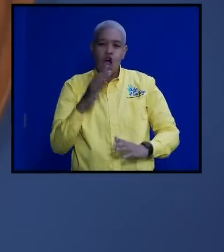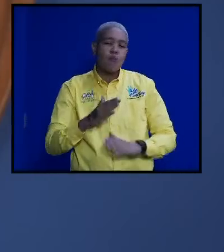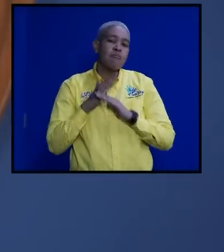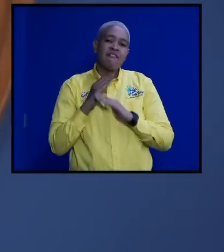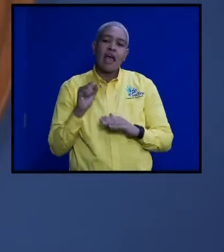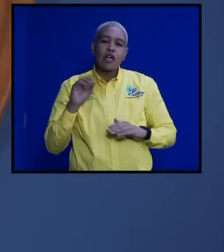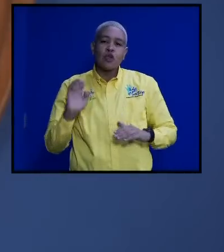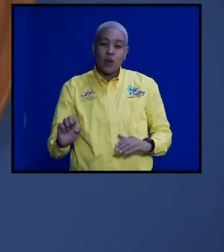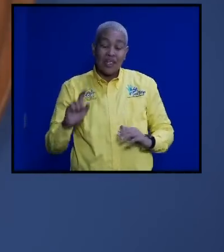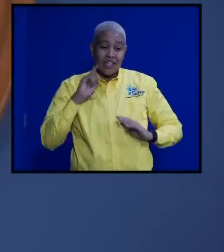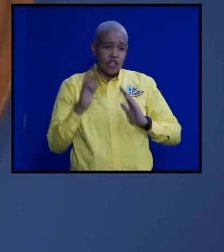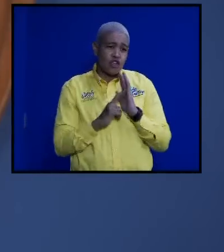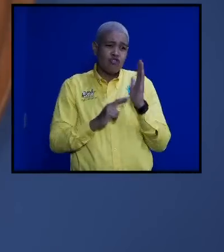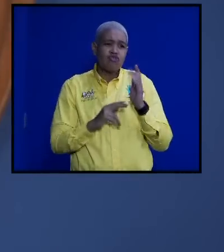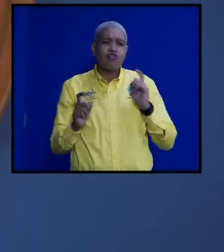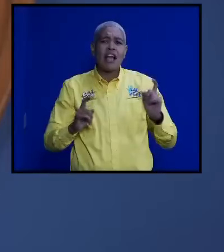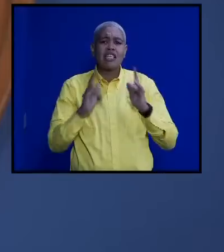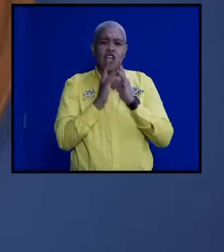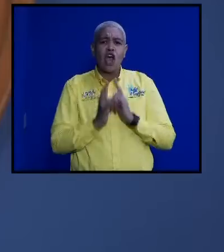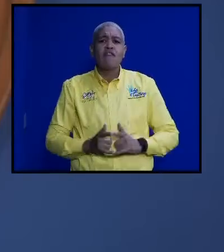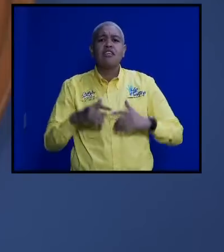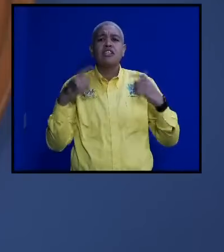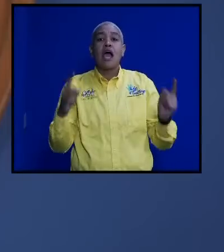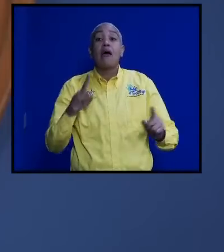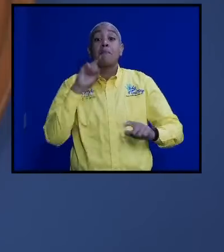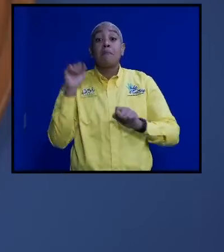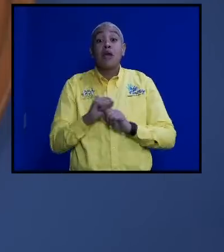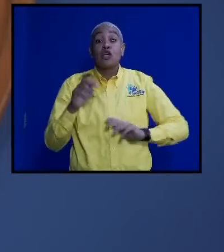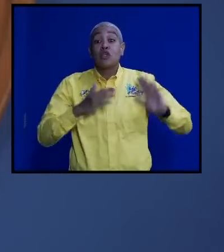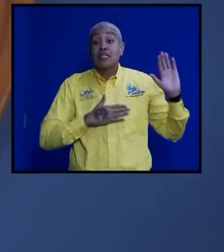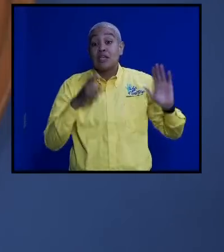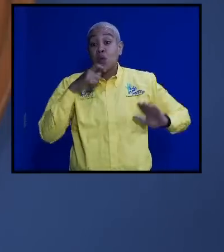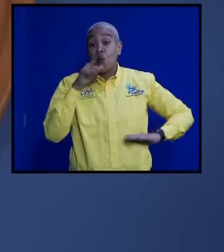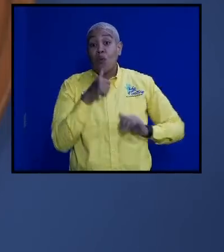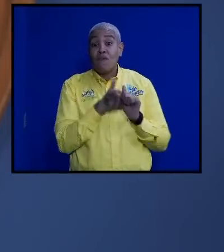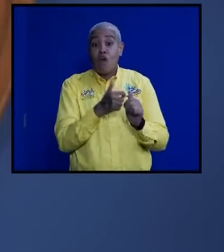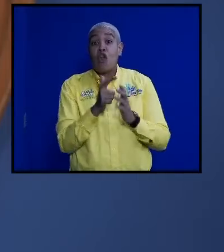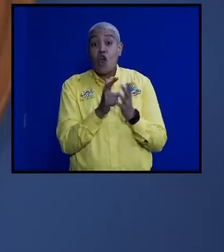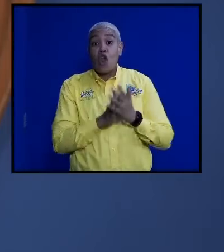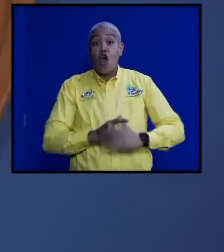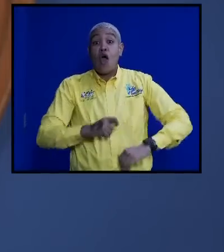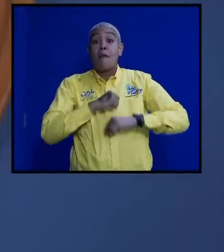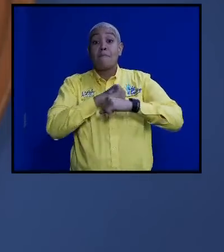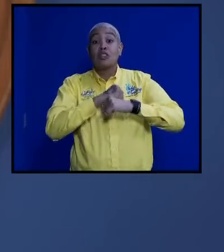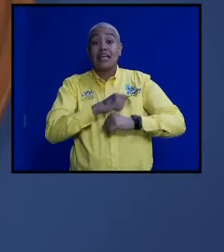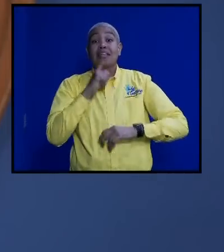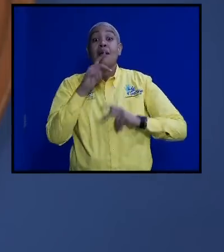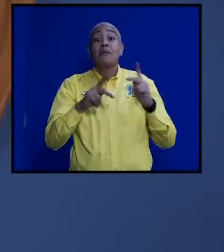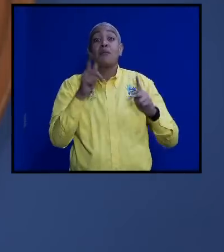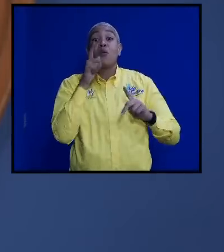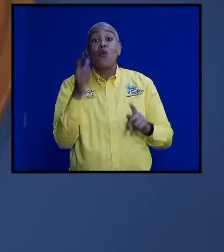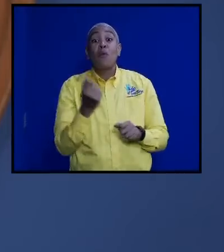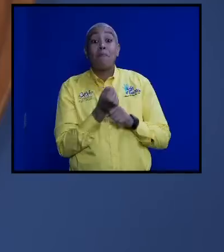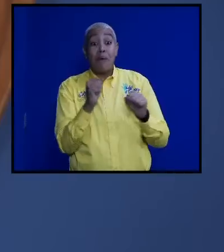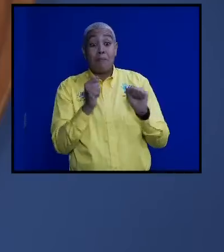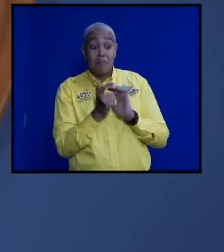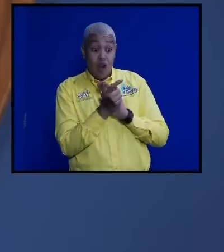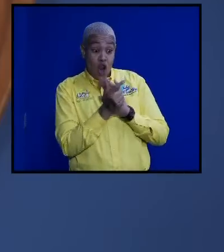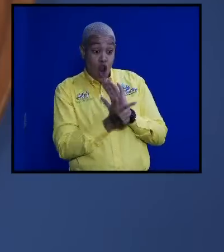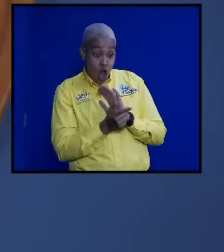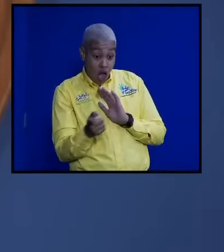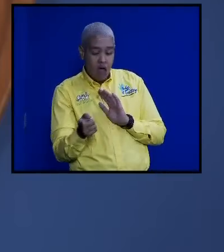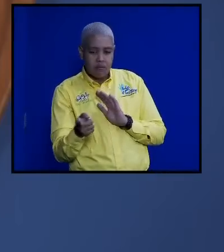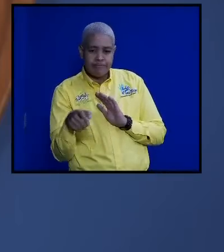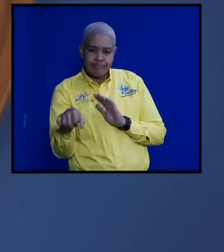the regulations have been reconfigured to ensure that law-abiding citizens are protected and the lawless are restricted. The Charter of Rights was